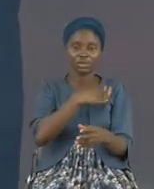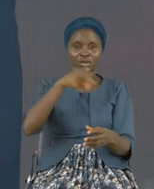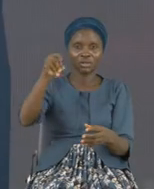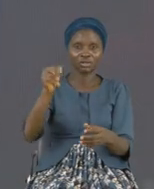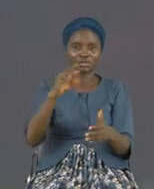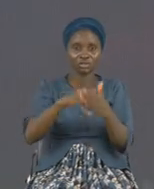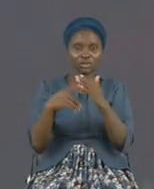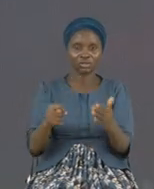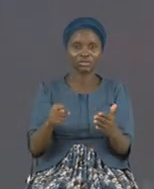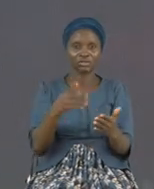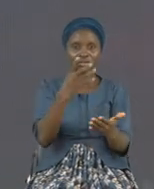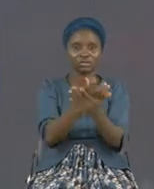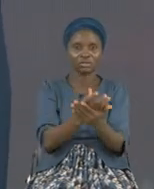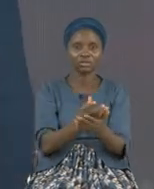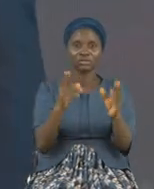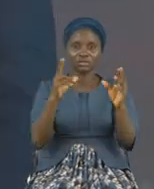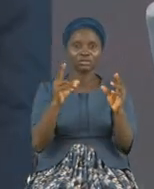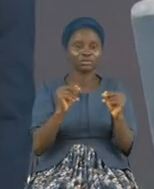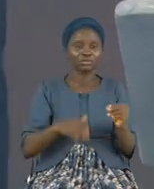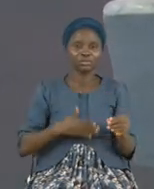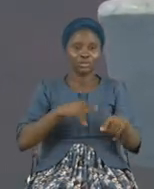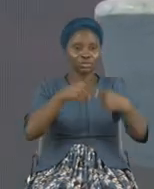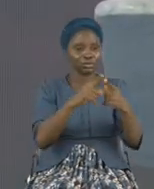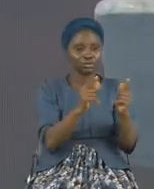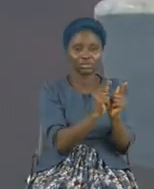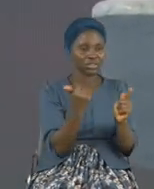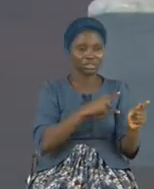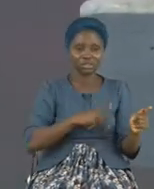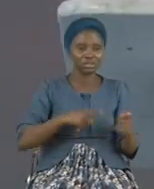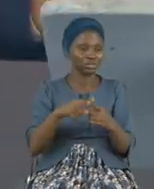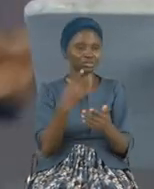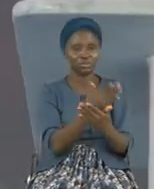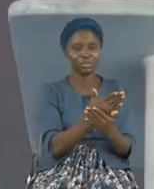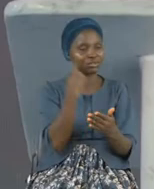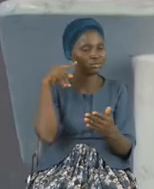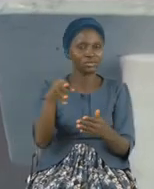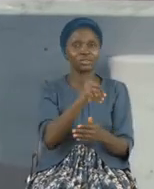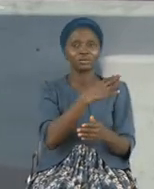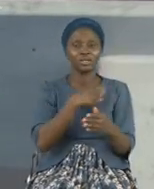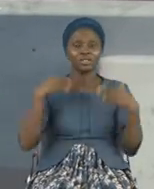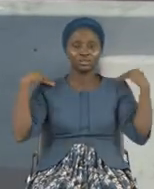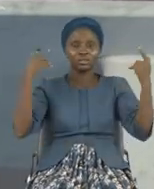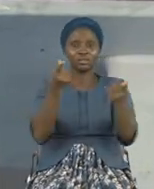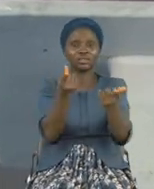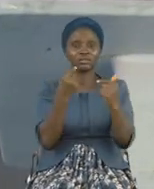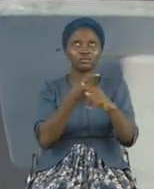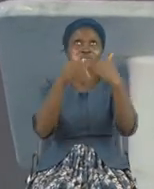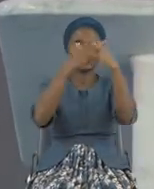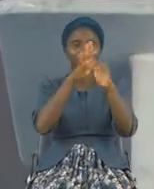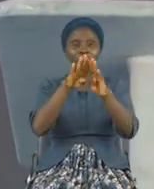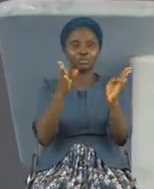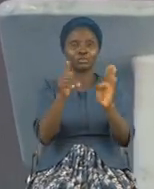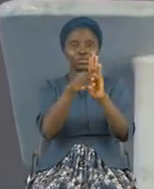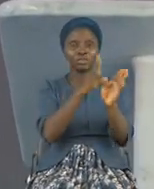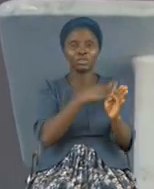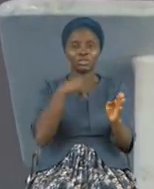any king to plead on their behalf. An angel came from heaven, opened the door and said, go out, continue your ministry.